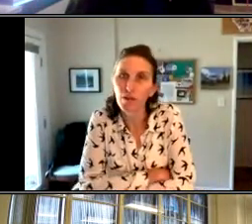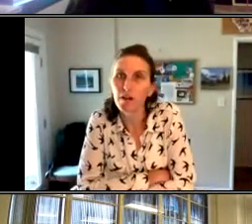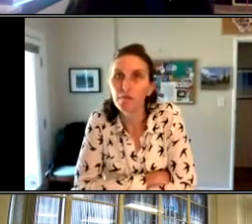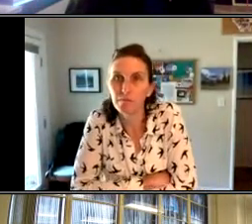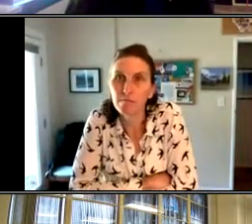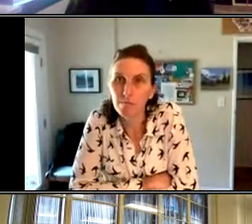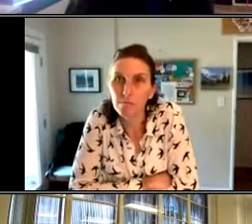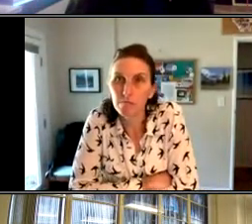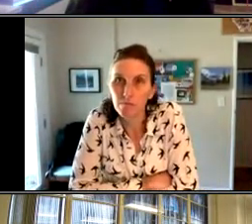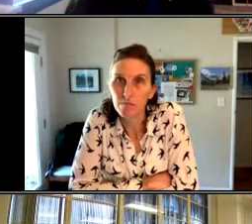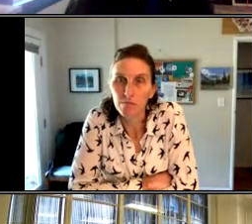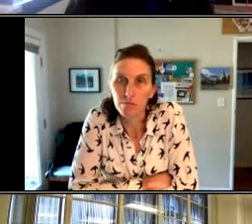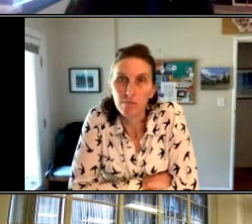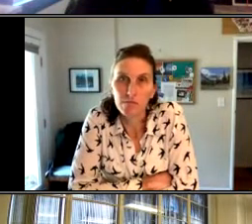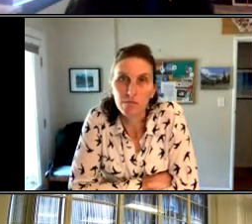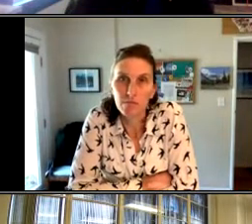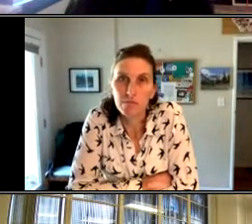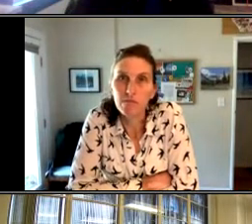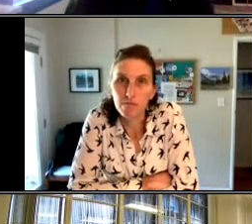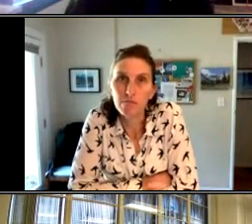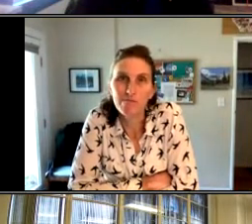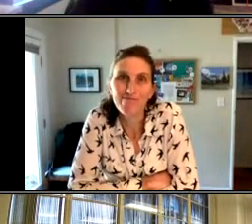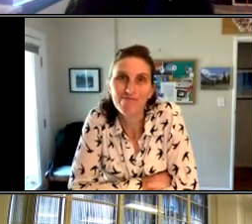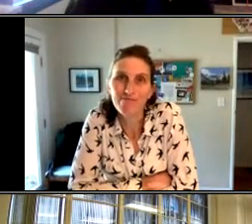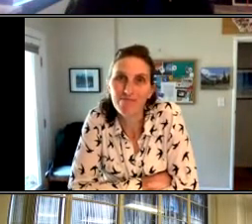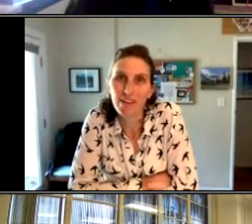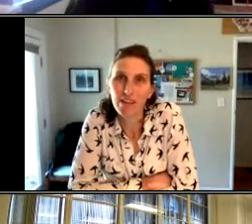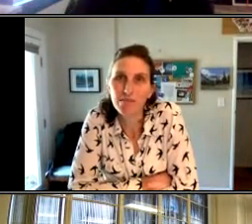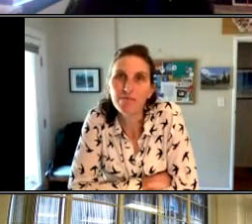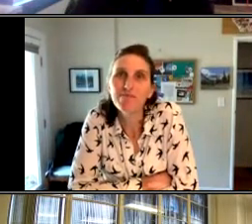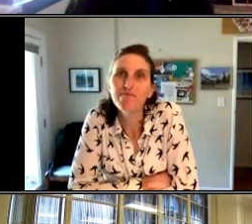you've done to get us to this point thus far.